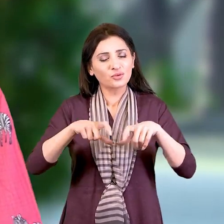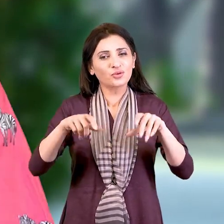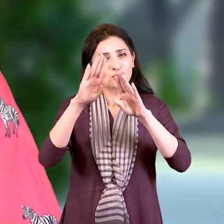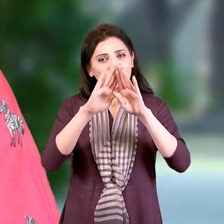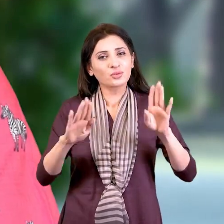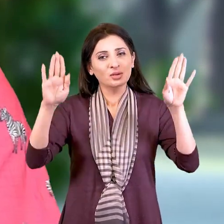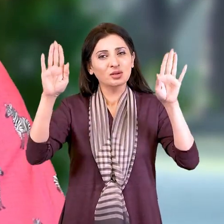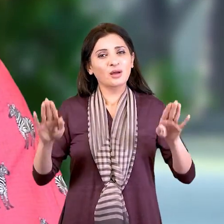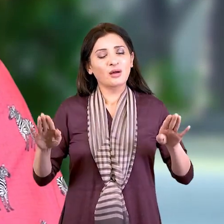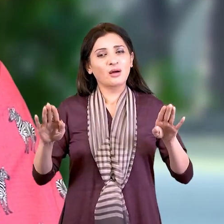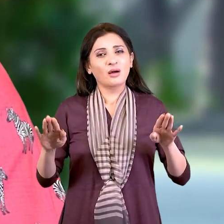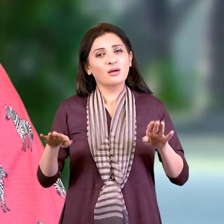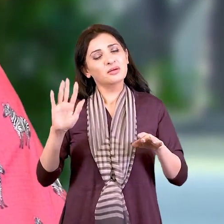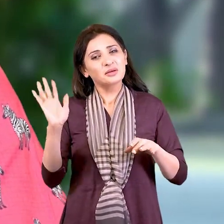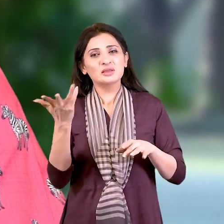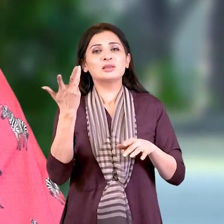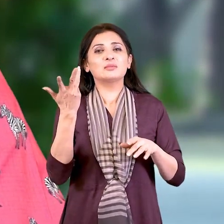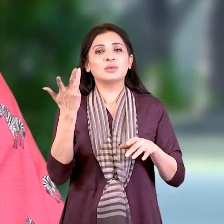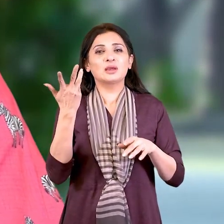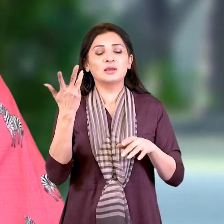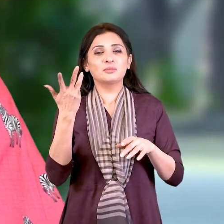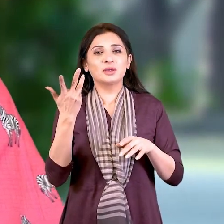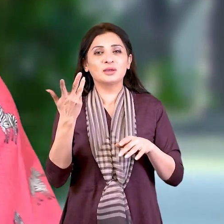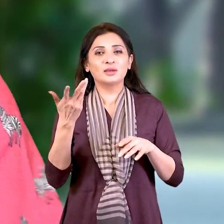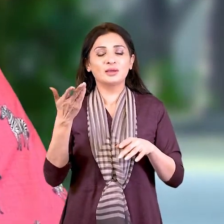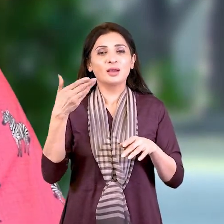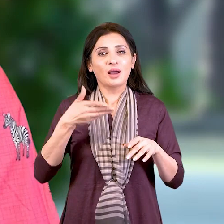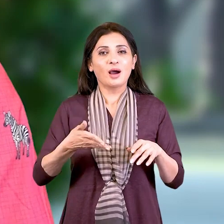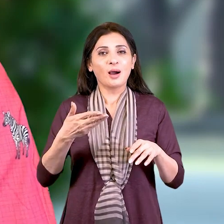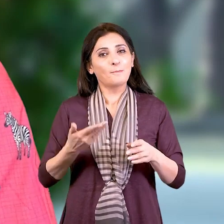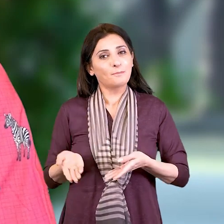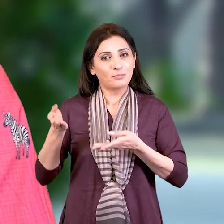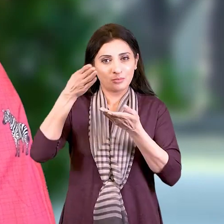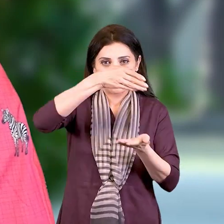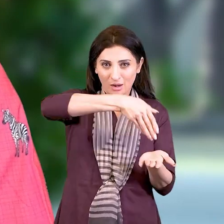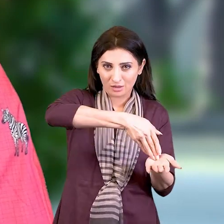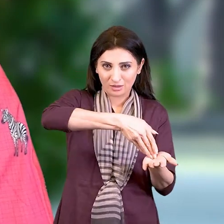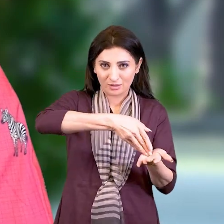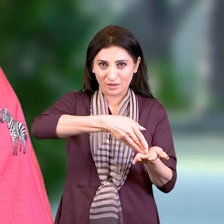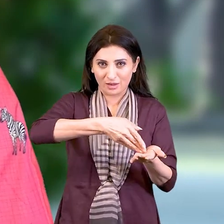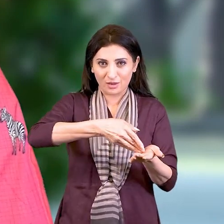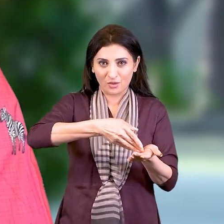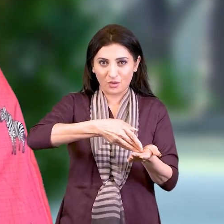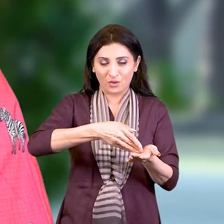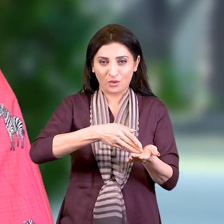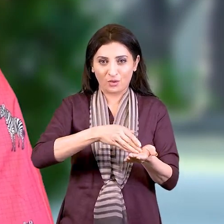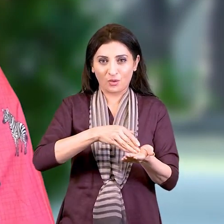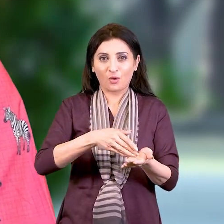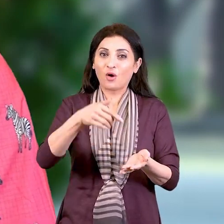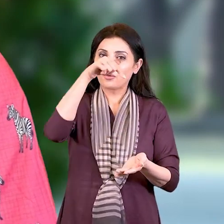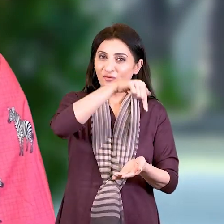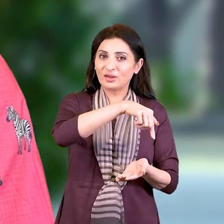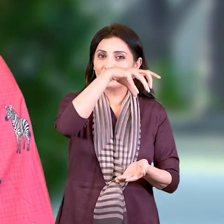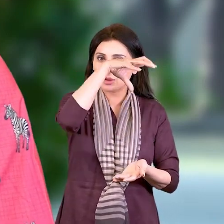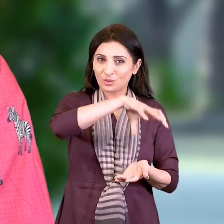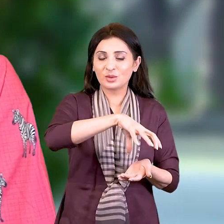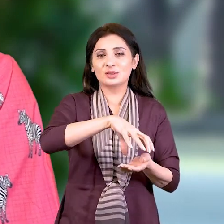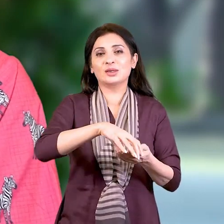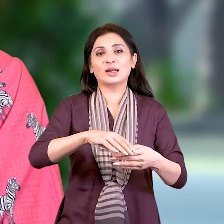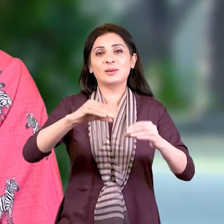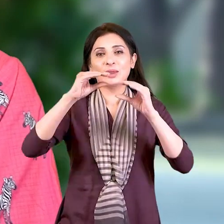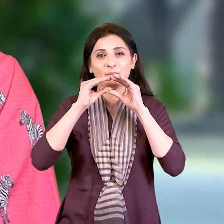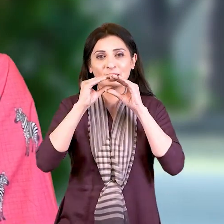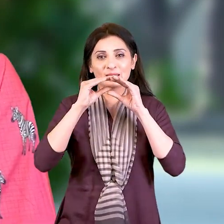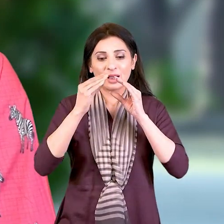out, any party that you think of, we've been there. And the promise that we give to you